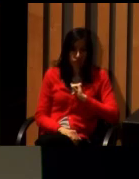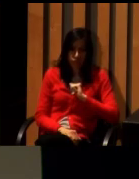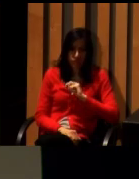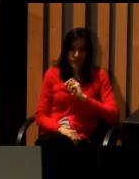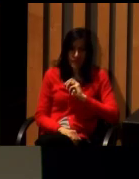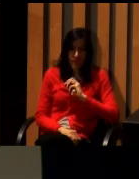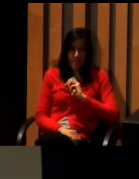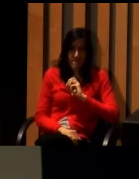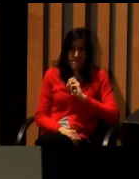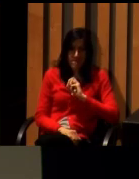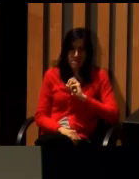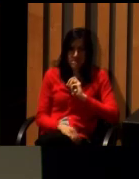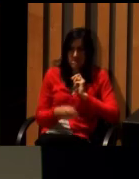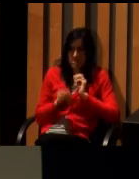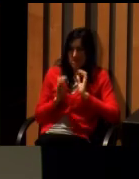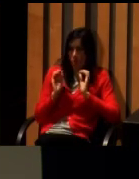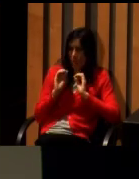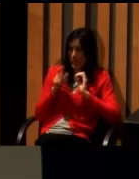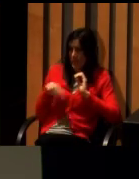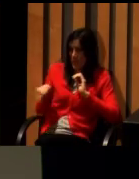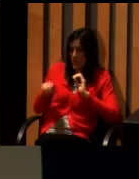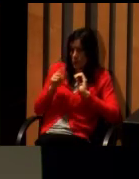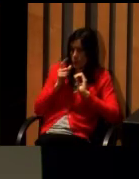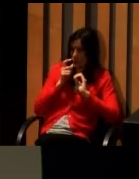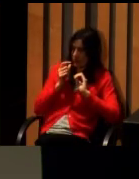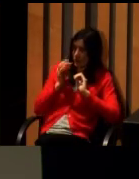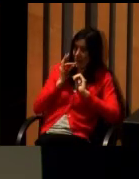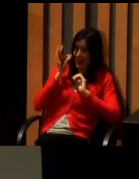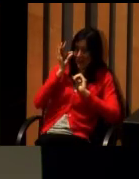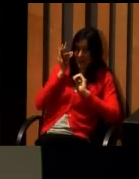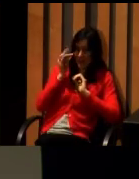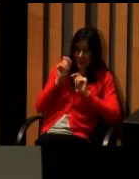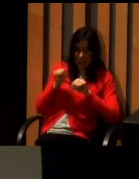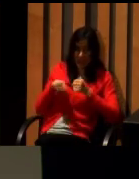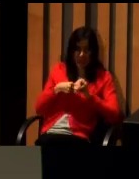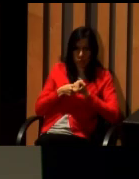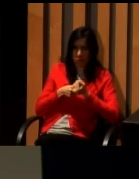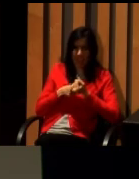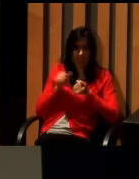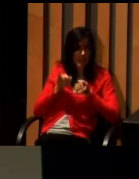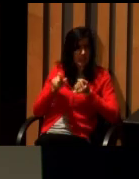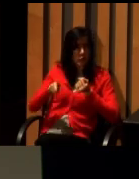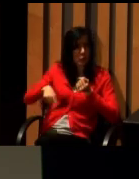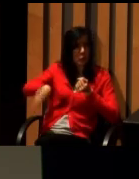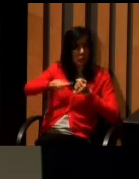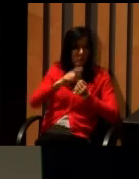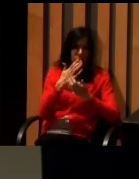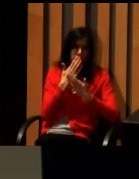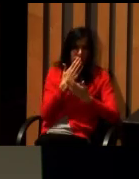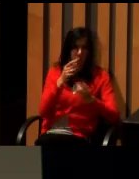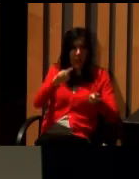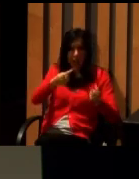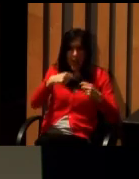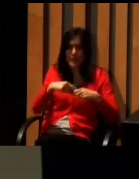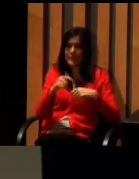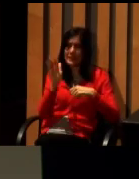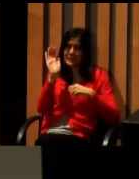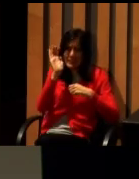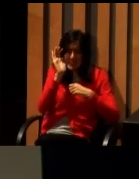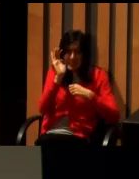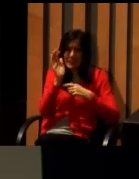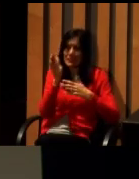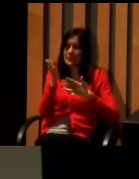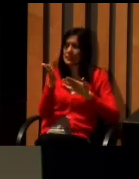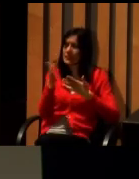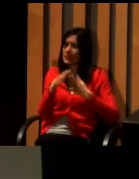No one else native in this community can do that too, and many of you, and I appreciate what you're doing by being here and listening